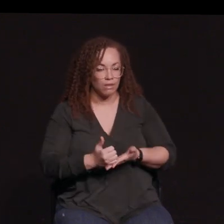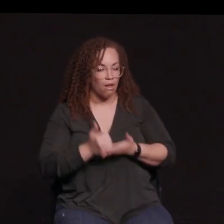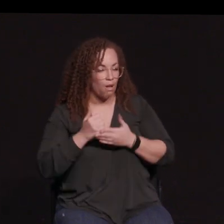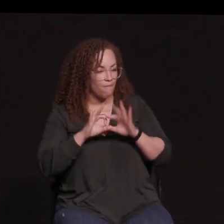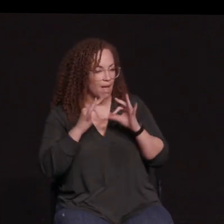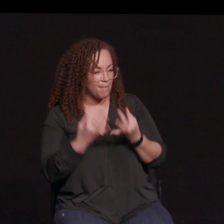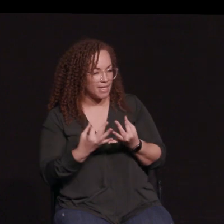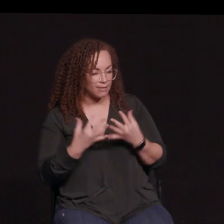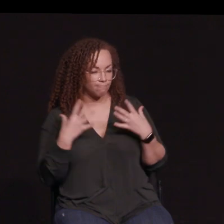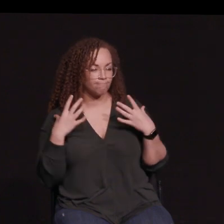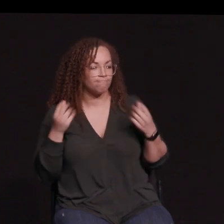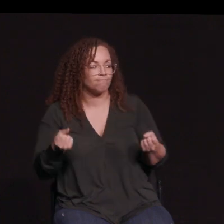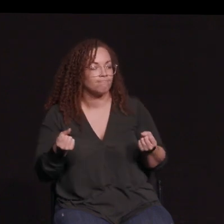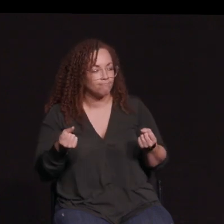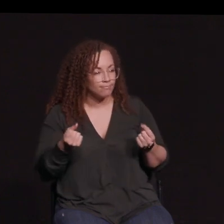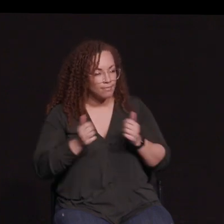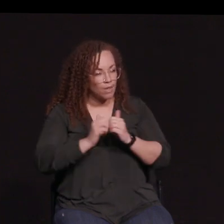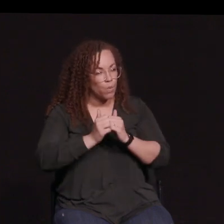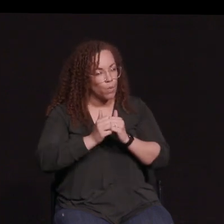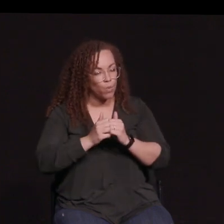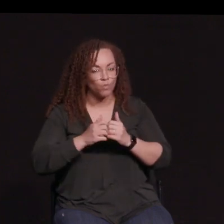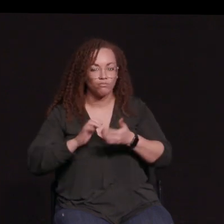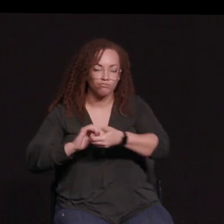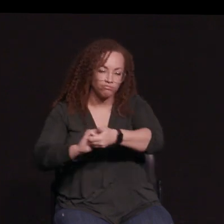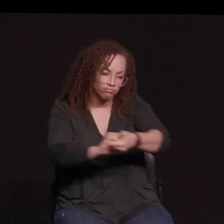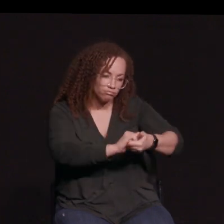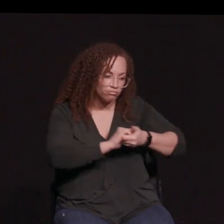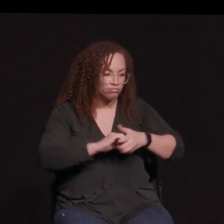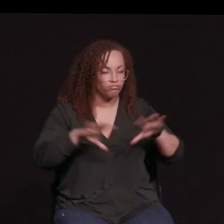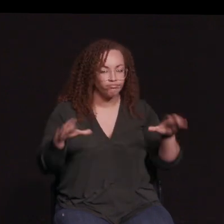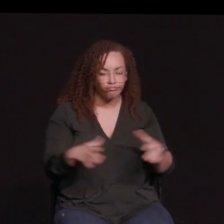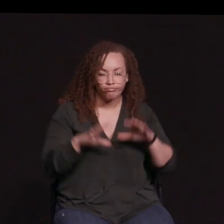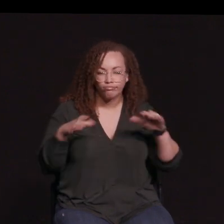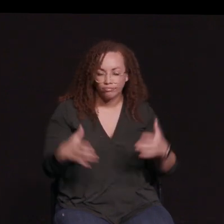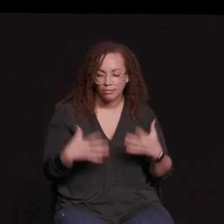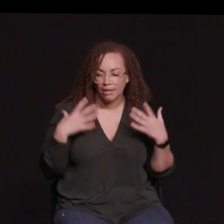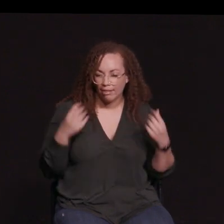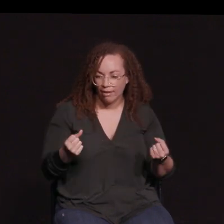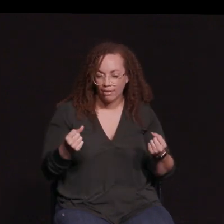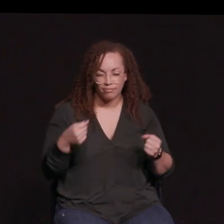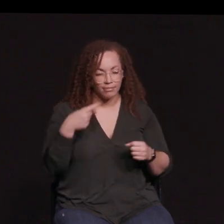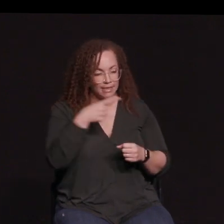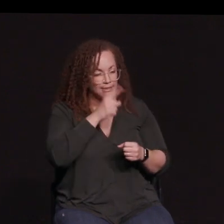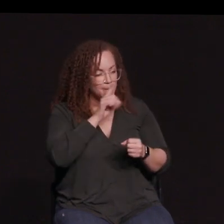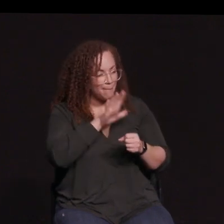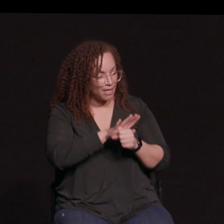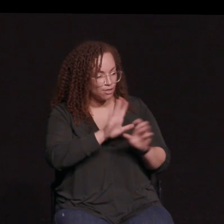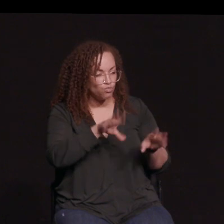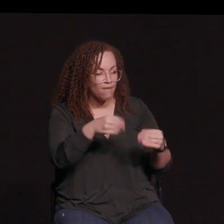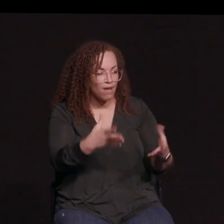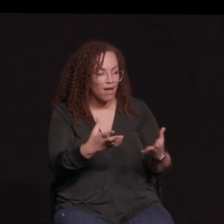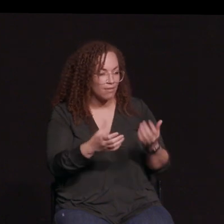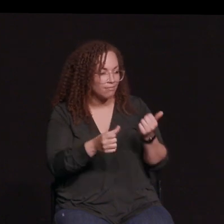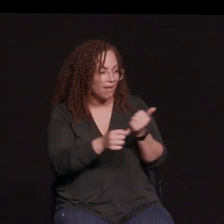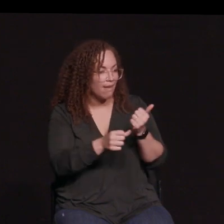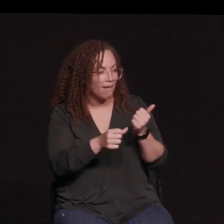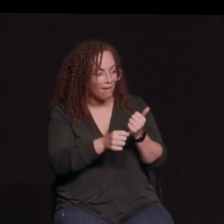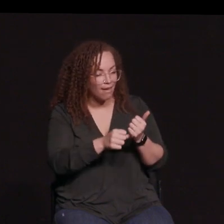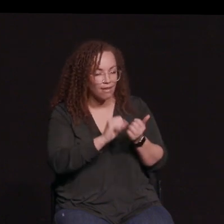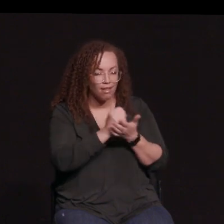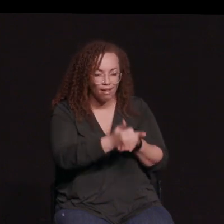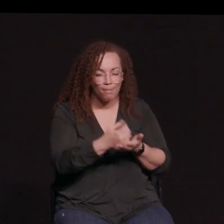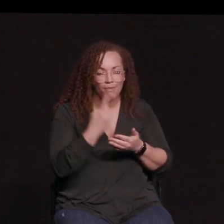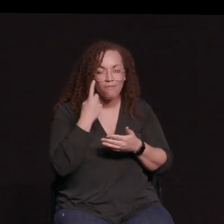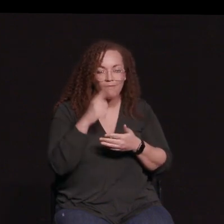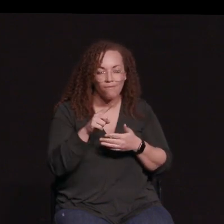healing. Michael is especially committed to offering radical aid to ailing fathers because